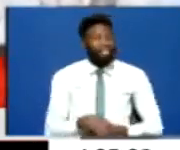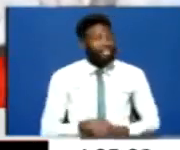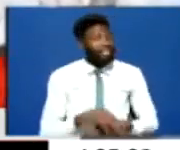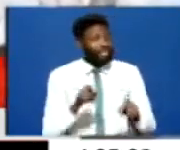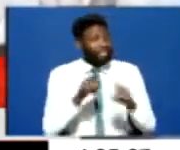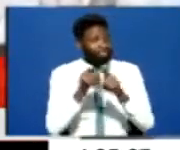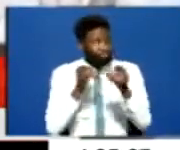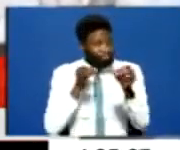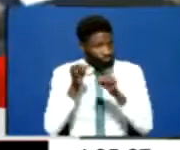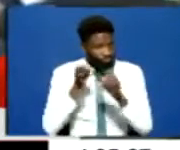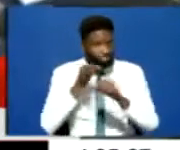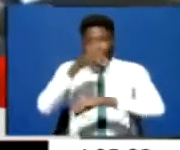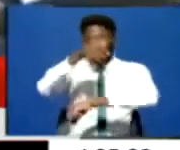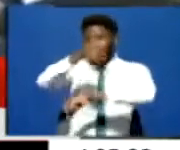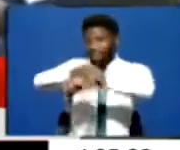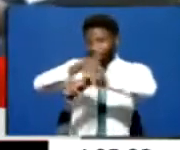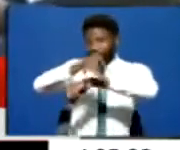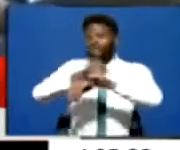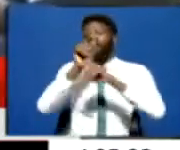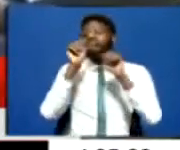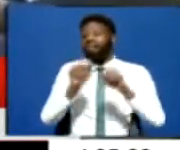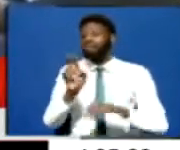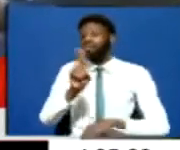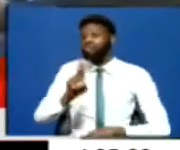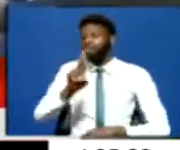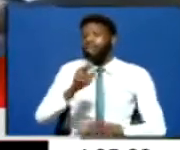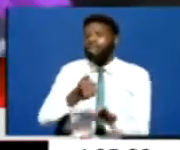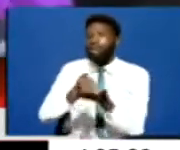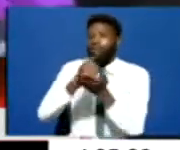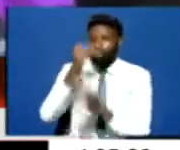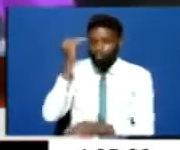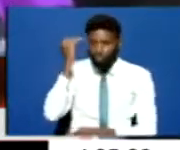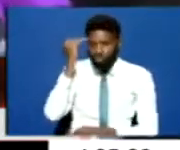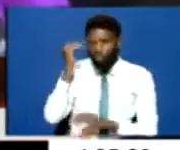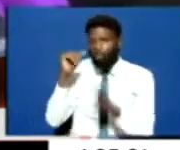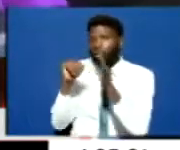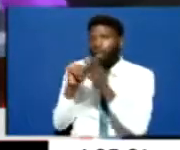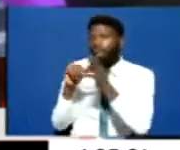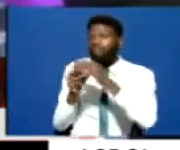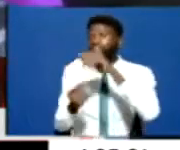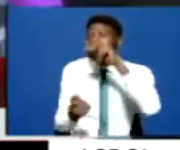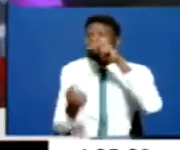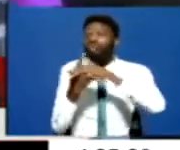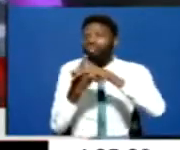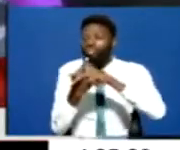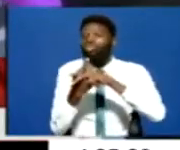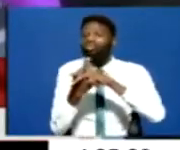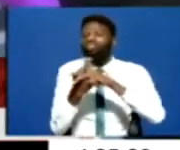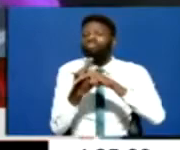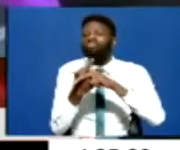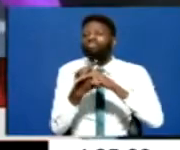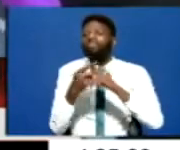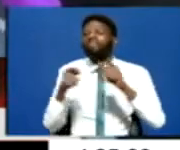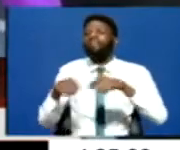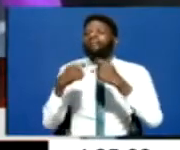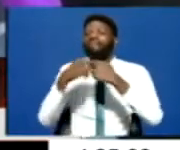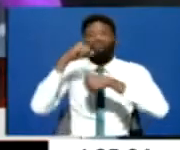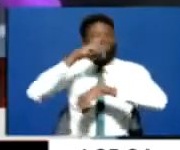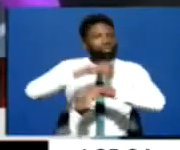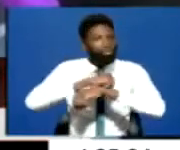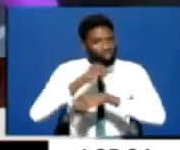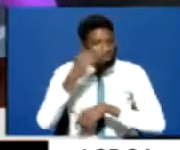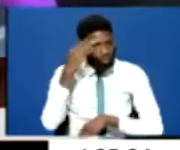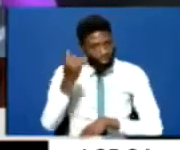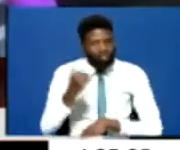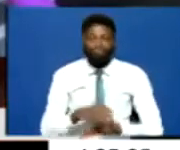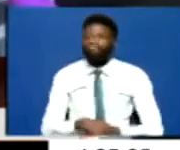students to find out the root cause of the problems leading to unrest in schools. More of what we need is people to be talked to, counseling, and that's what